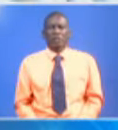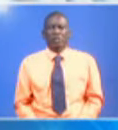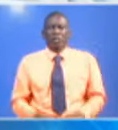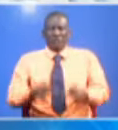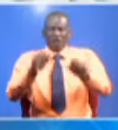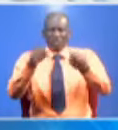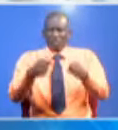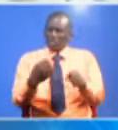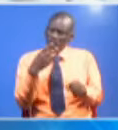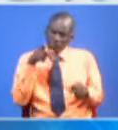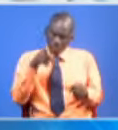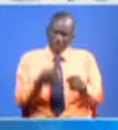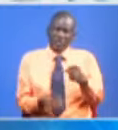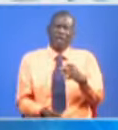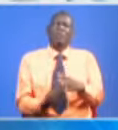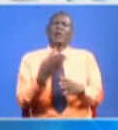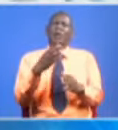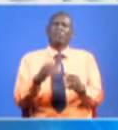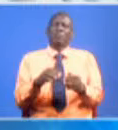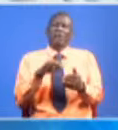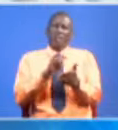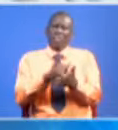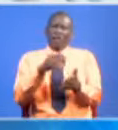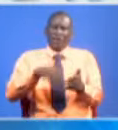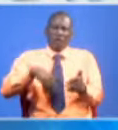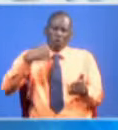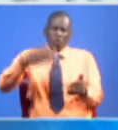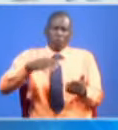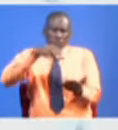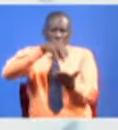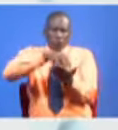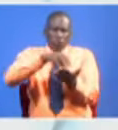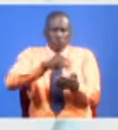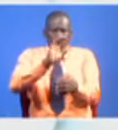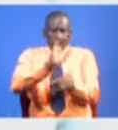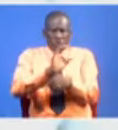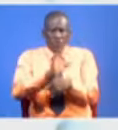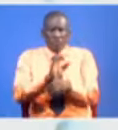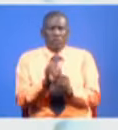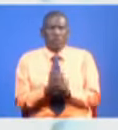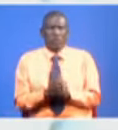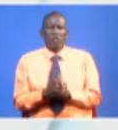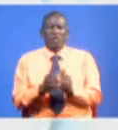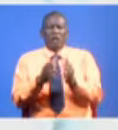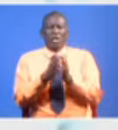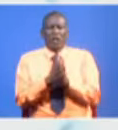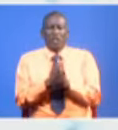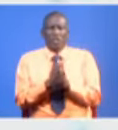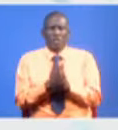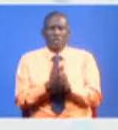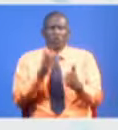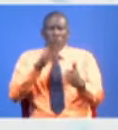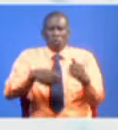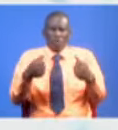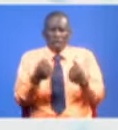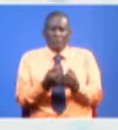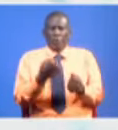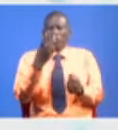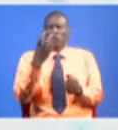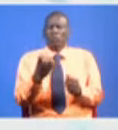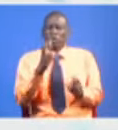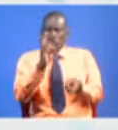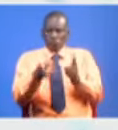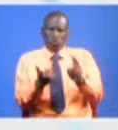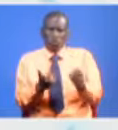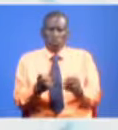Yes, I saw it coming because that has always been the position of the church. And what happened in 2022